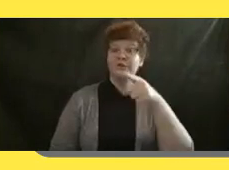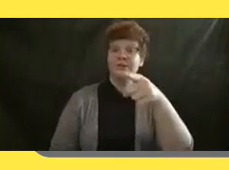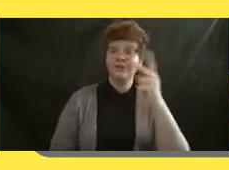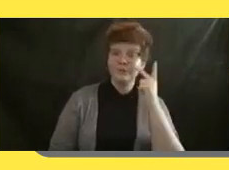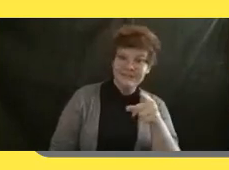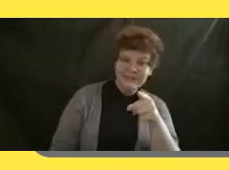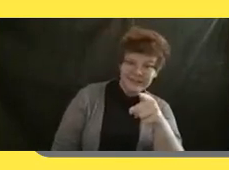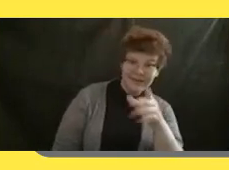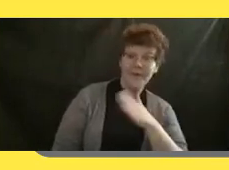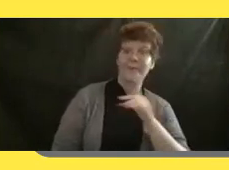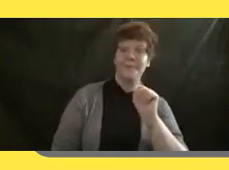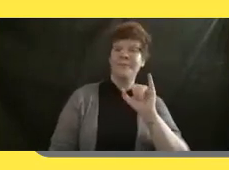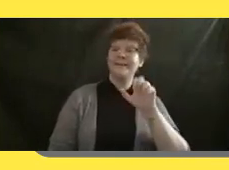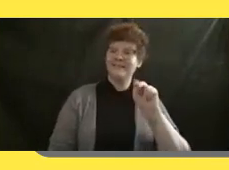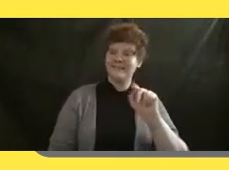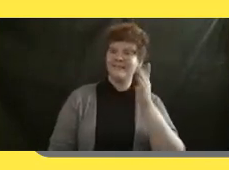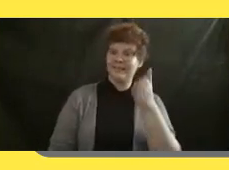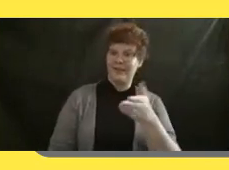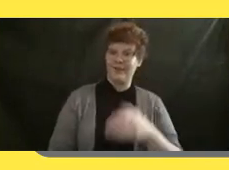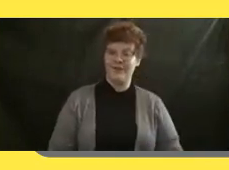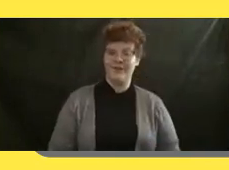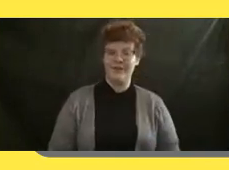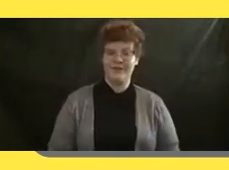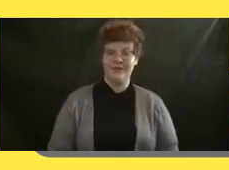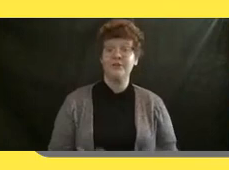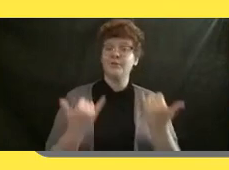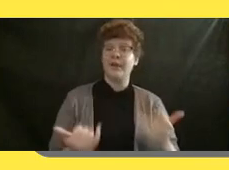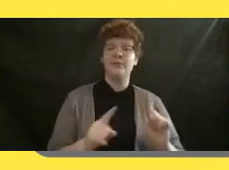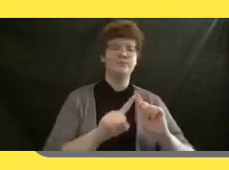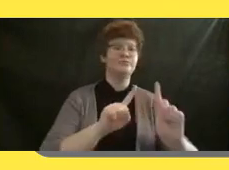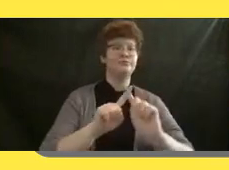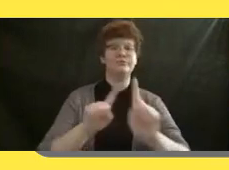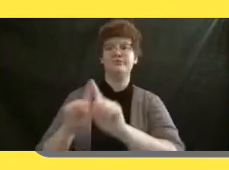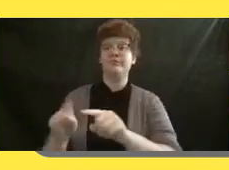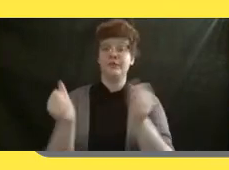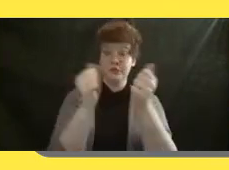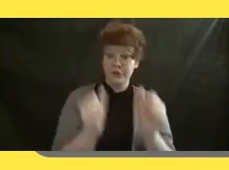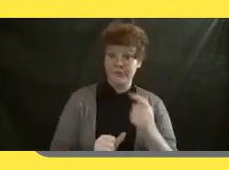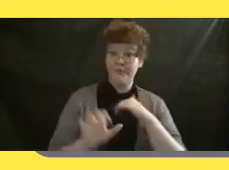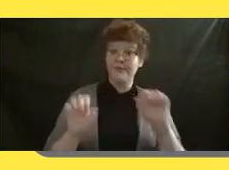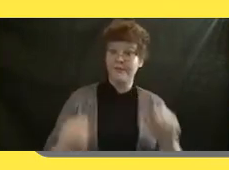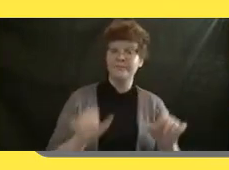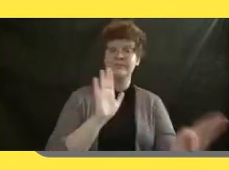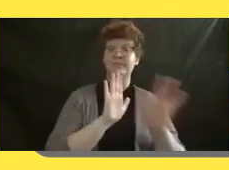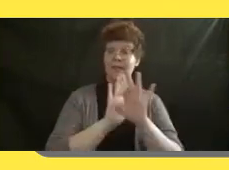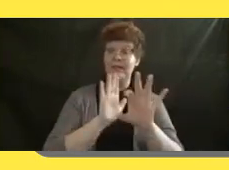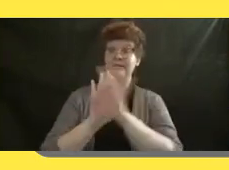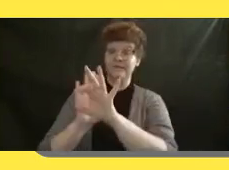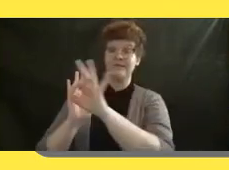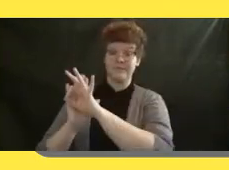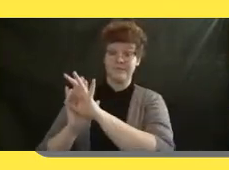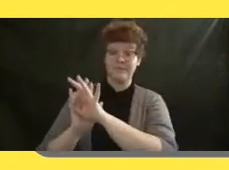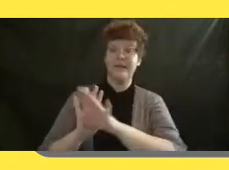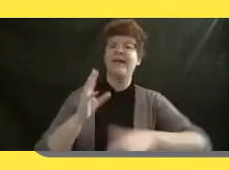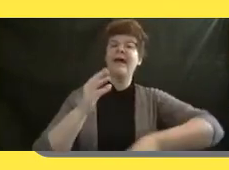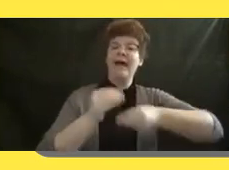tint. And now I can select these shapes. Now that it's been added to my library, I can add that